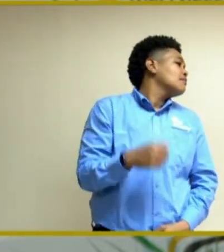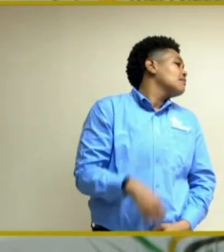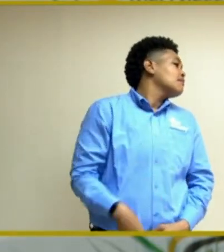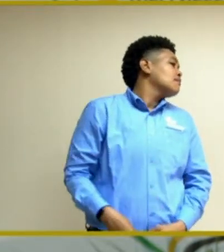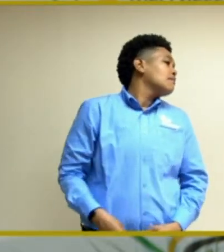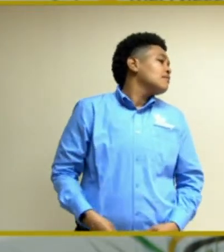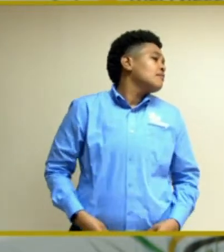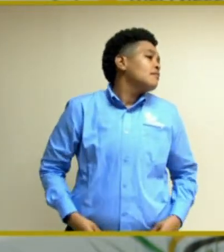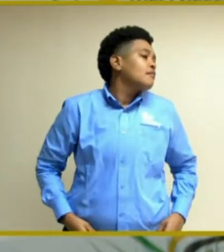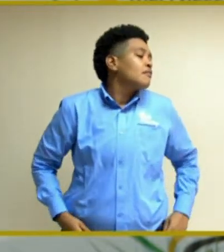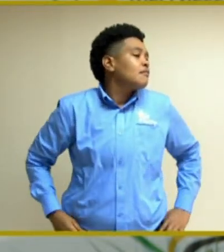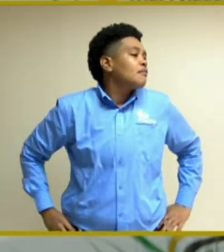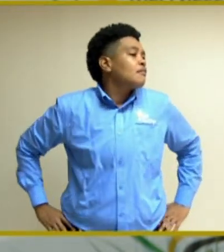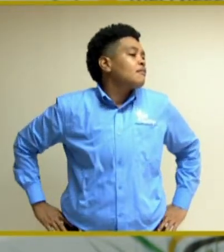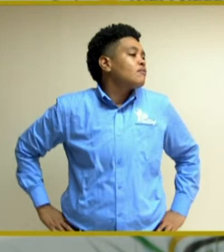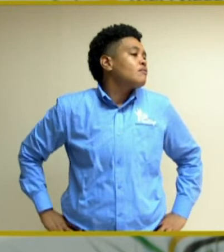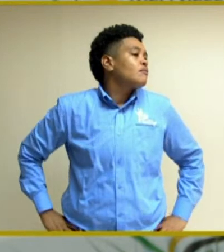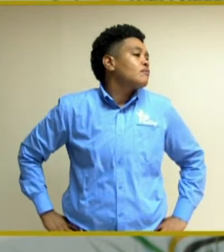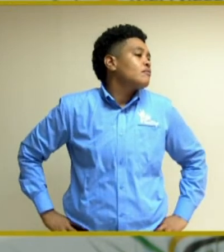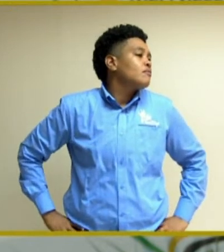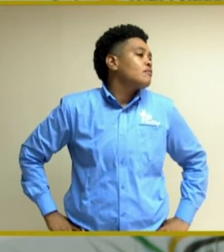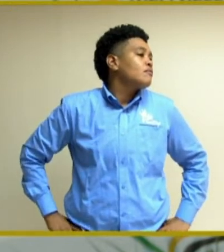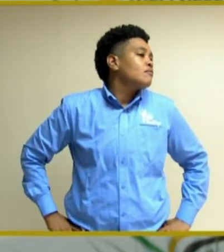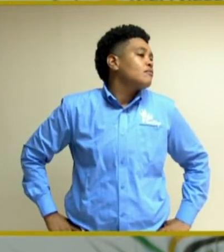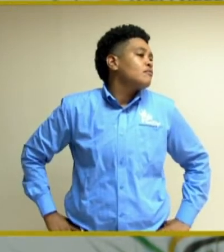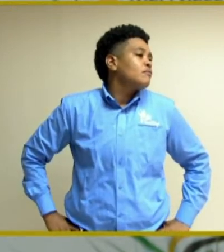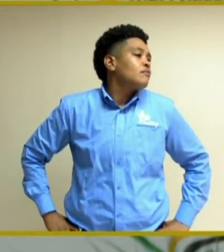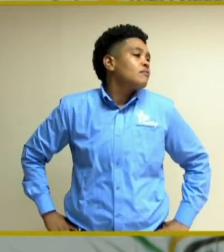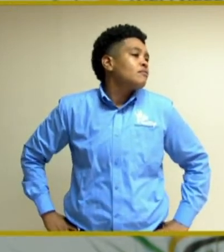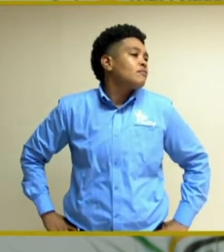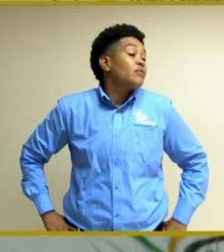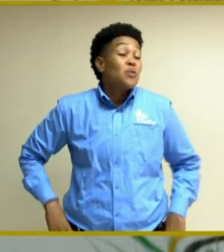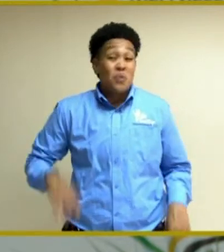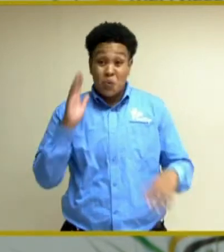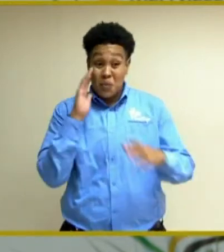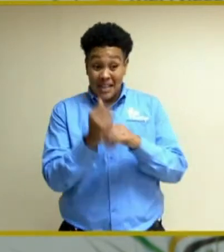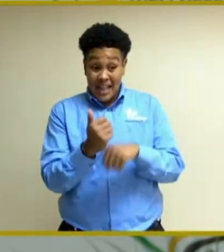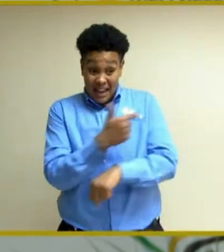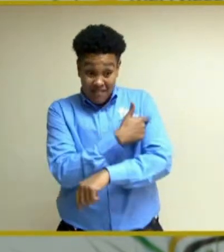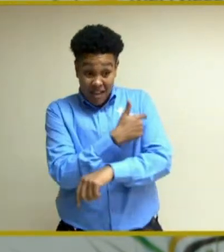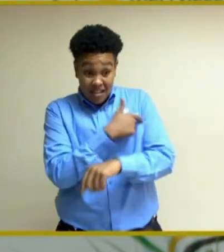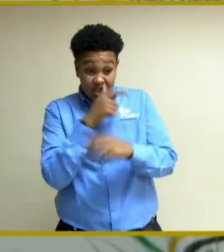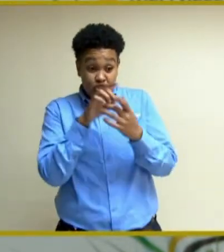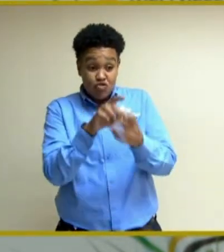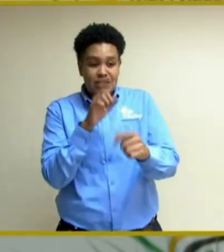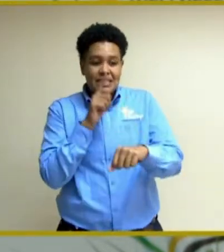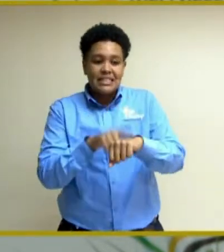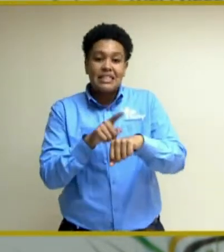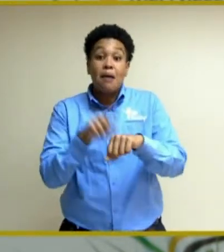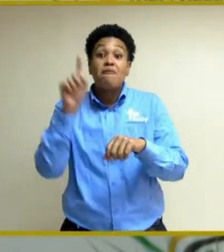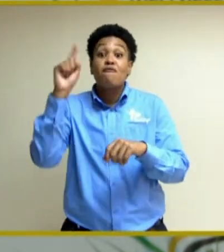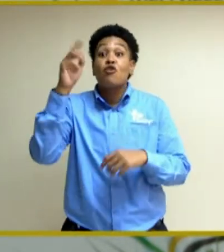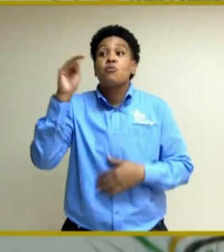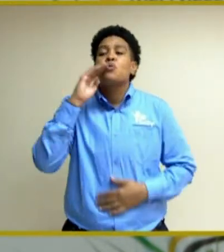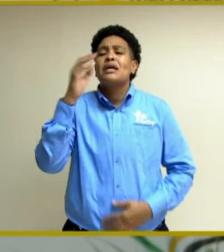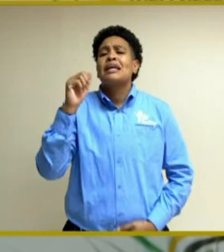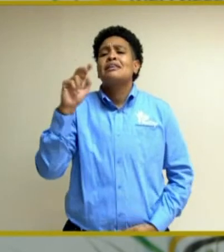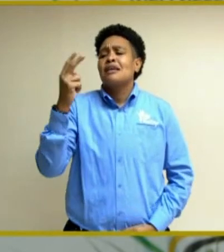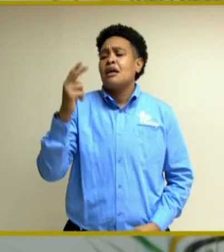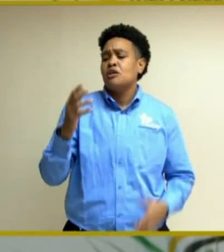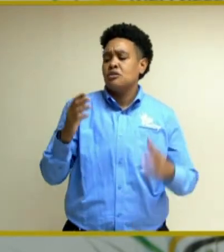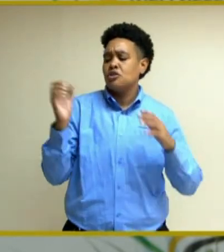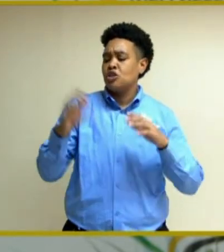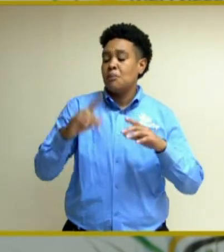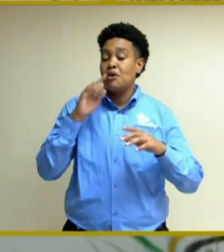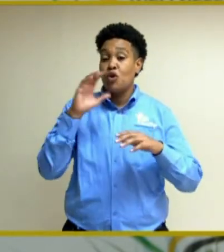next Monday, we will get our first shipment of COVAX and our second shipment overall, which will allow us to continue